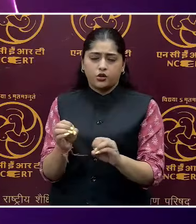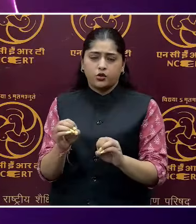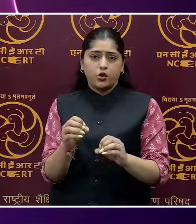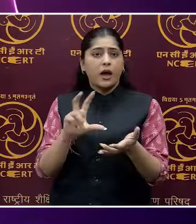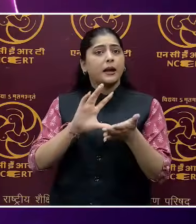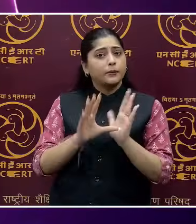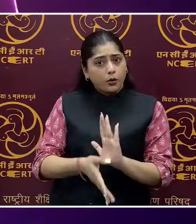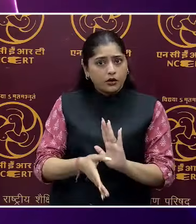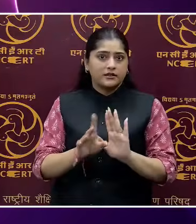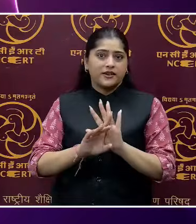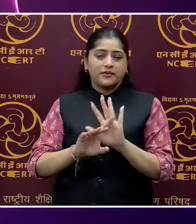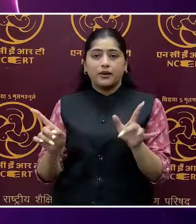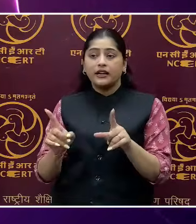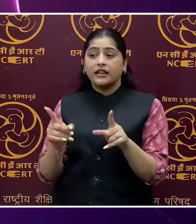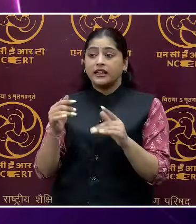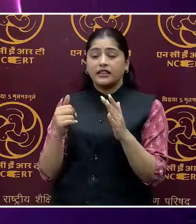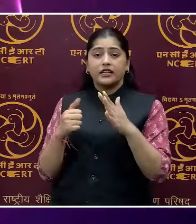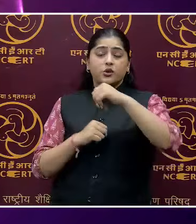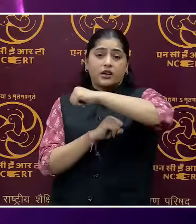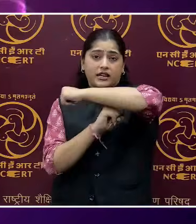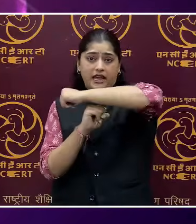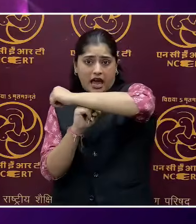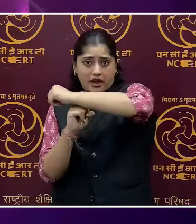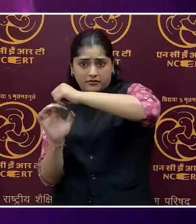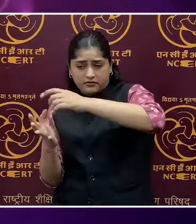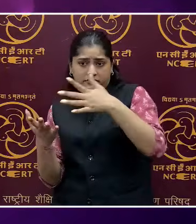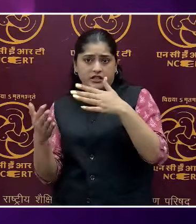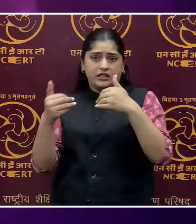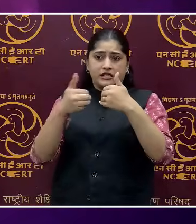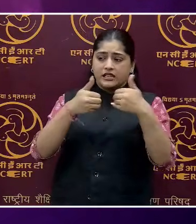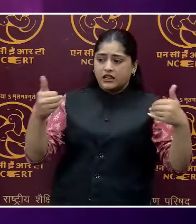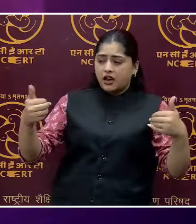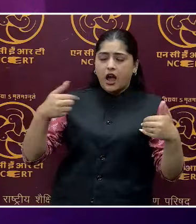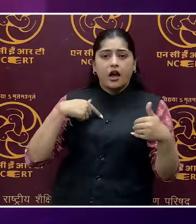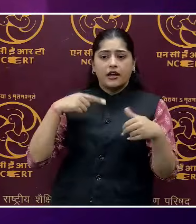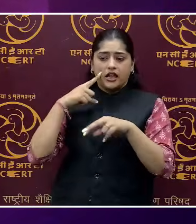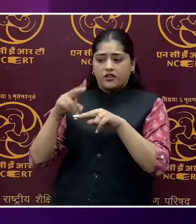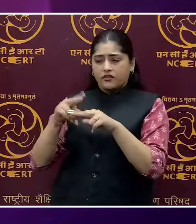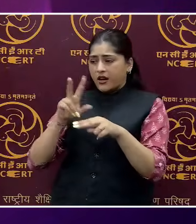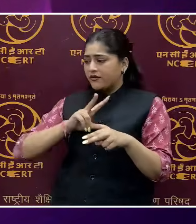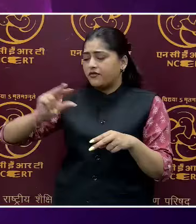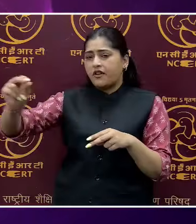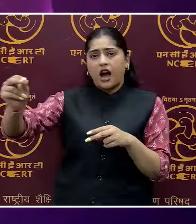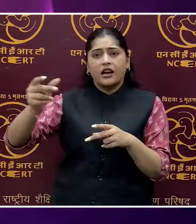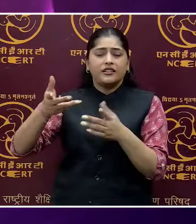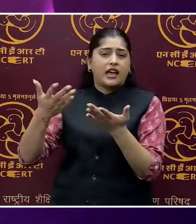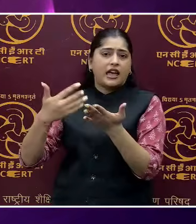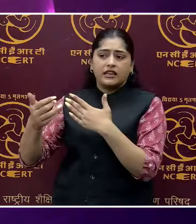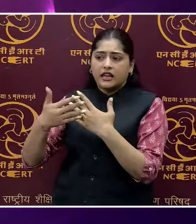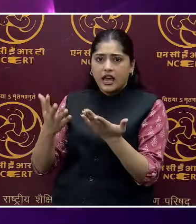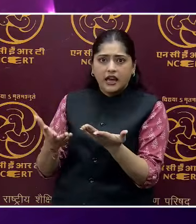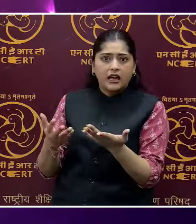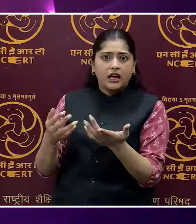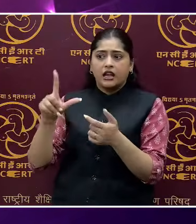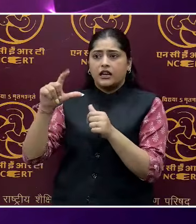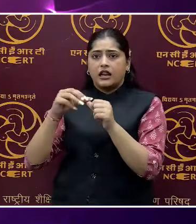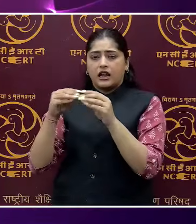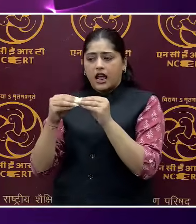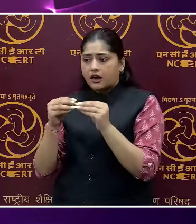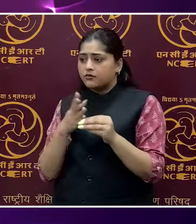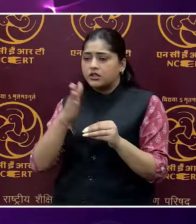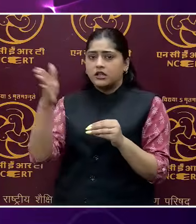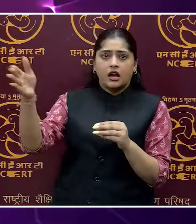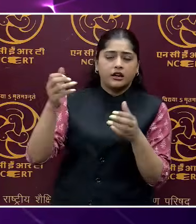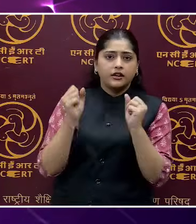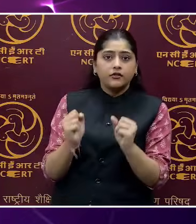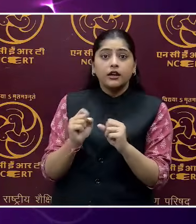it bridge the gap in between the theory and practical, where students can perform any experiment before